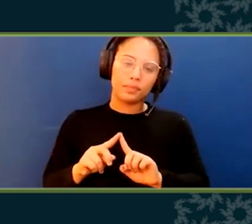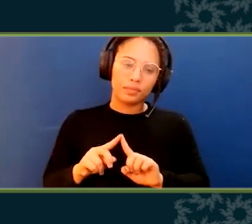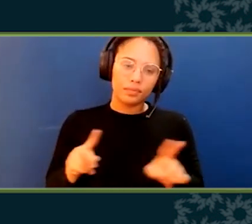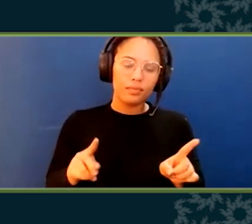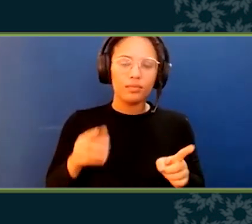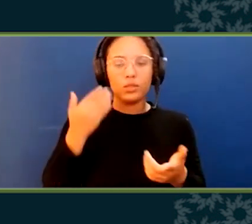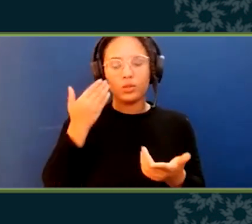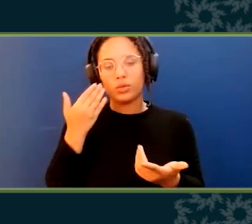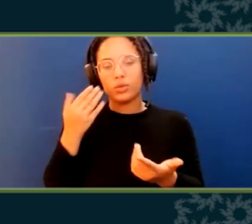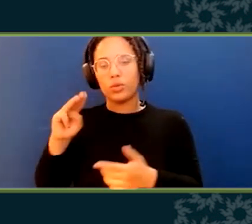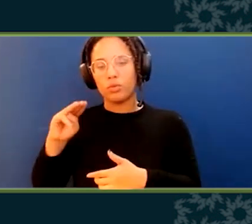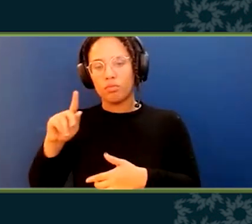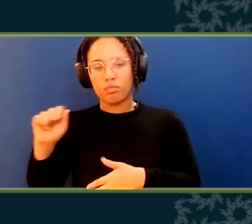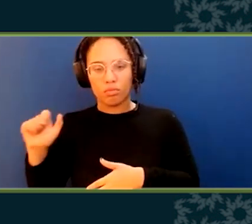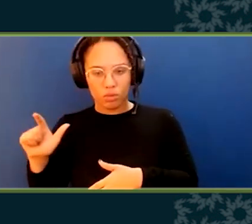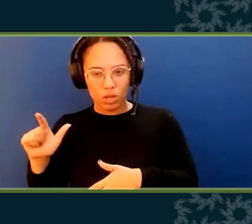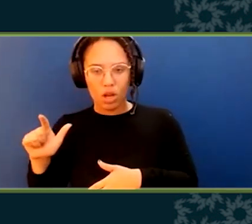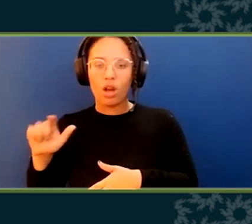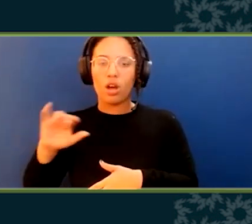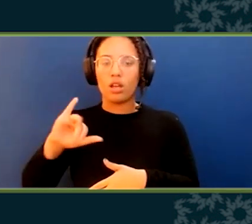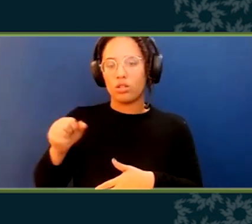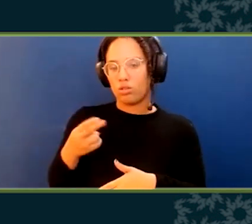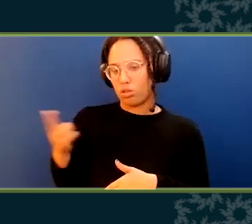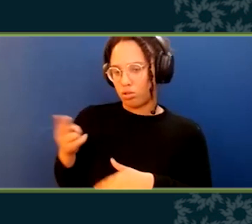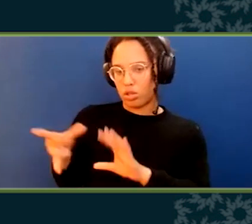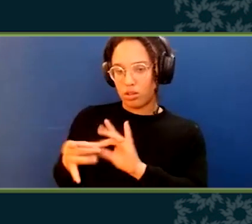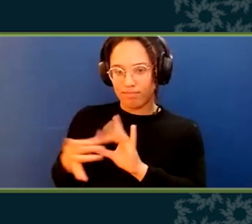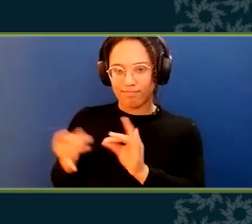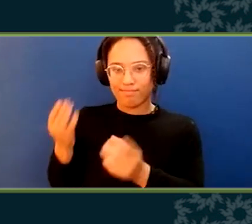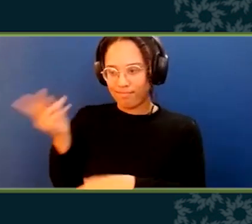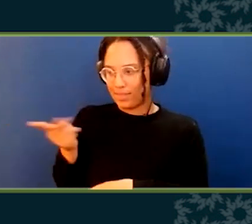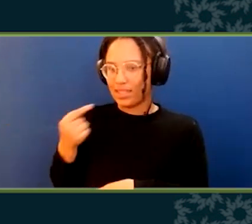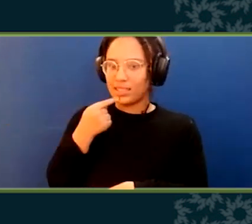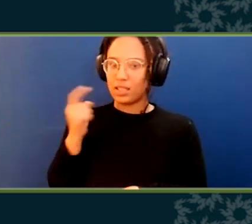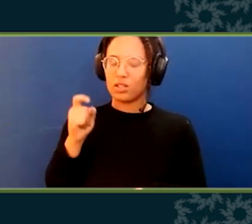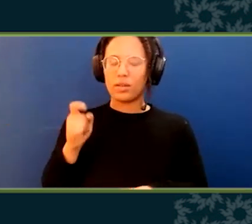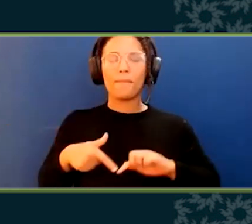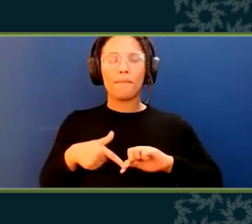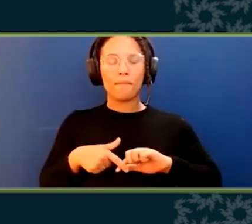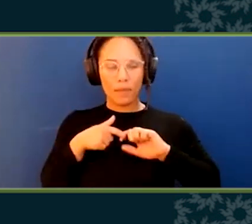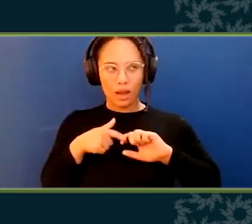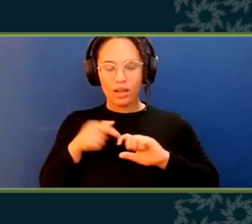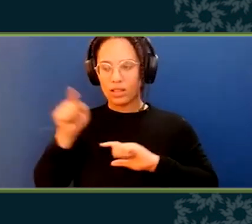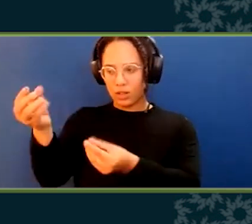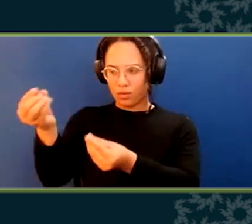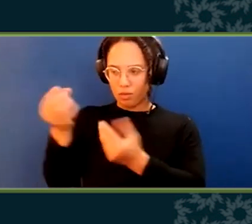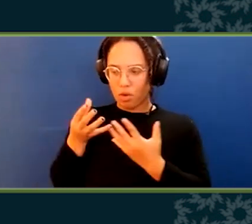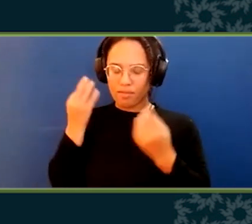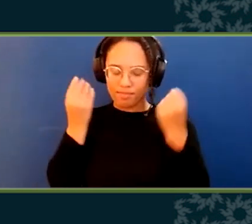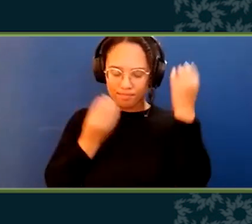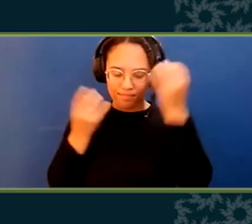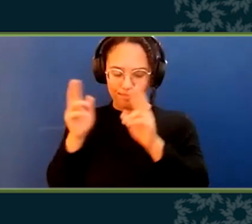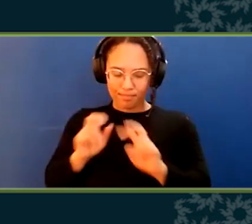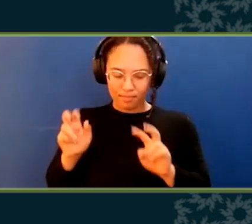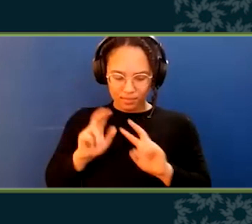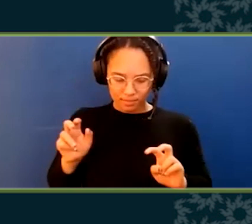Josh's point, take a beat, think through what they're saying, and as much as possible, assume that people are trying to come from a